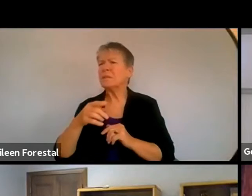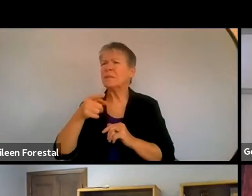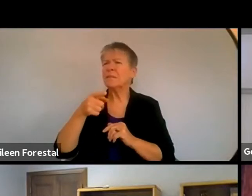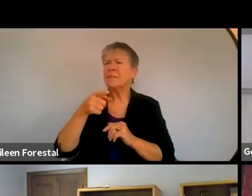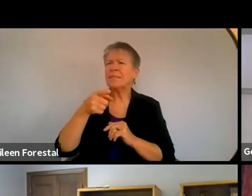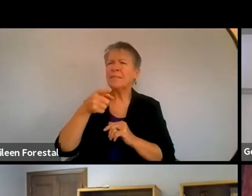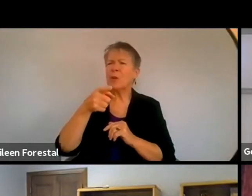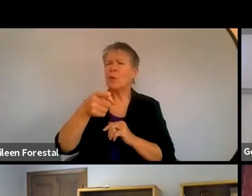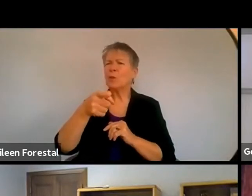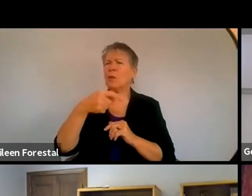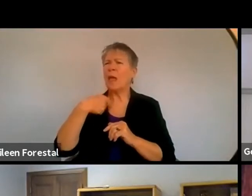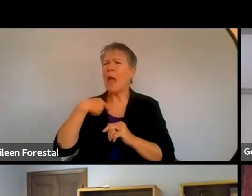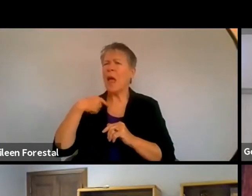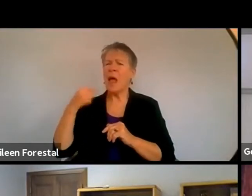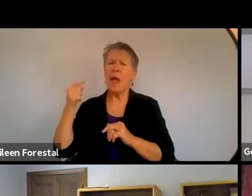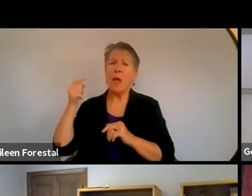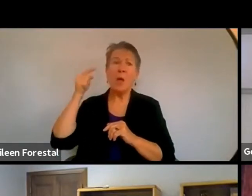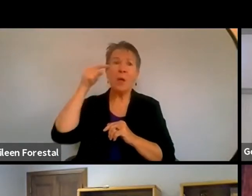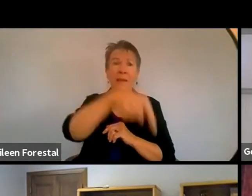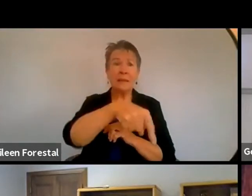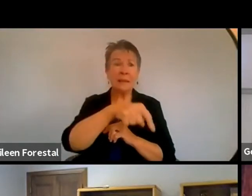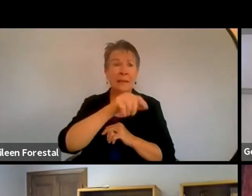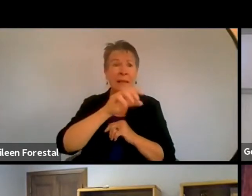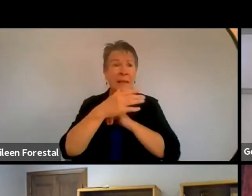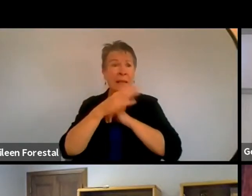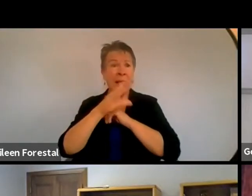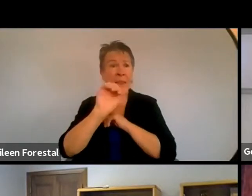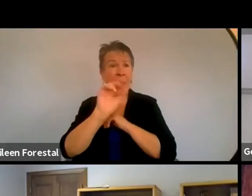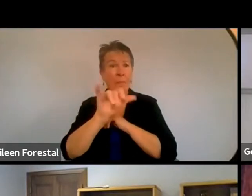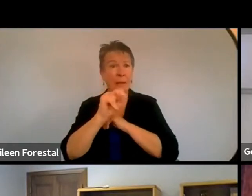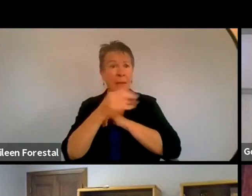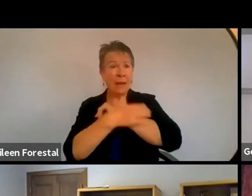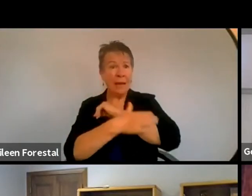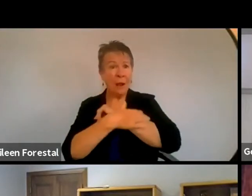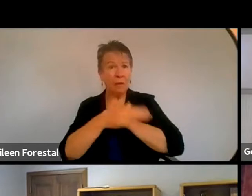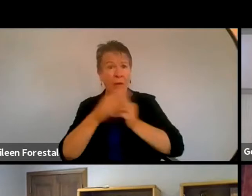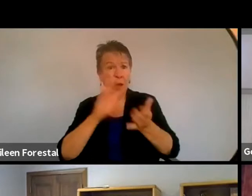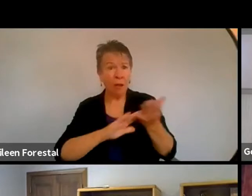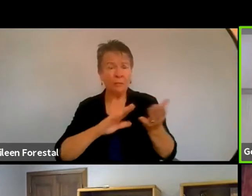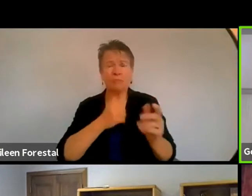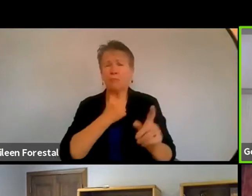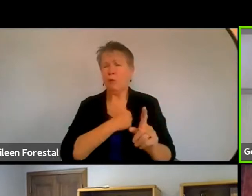this to sound, don't take this in any sort of way, but we weren't lacking for news out of the